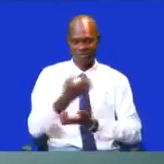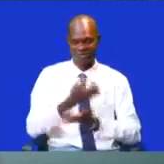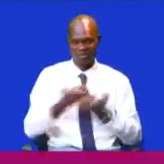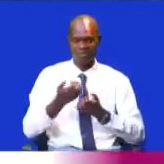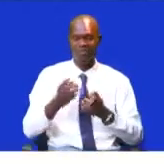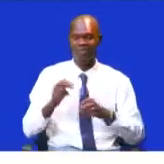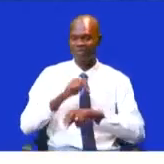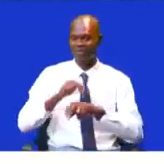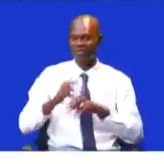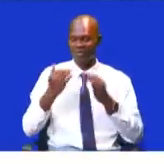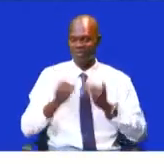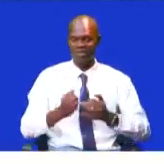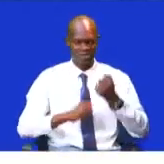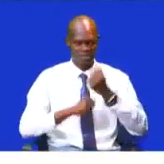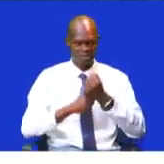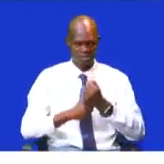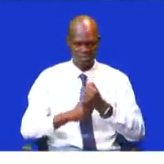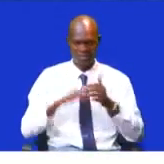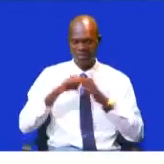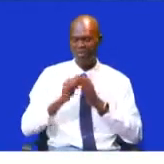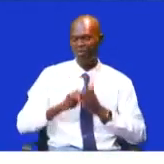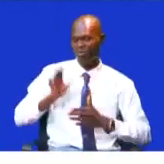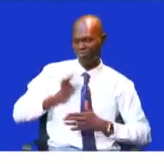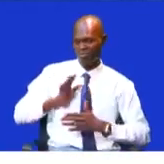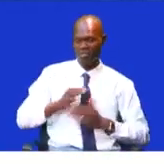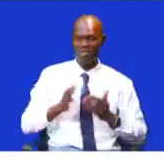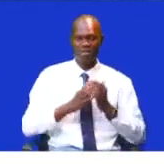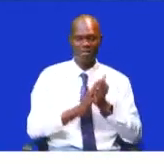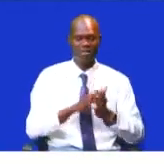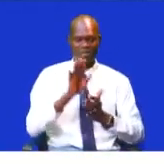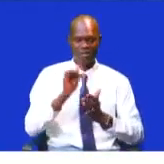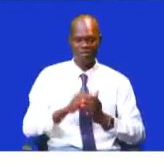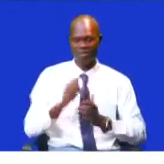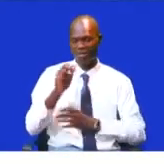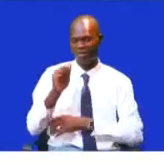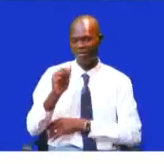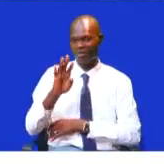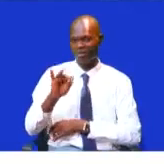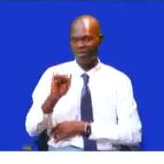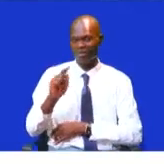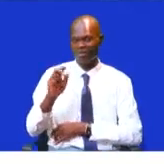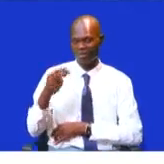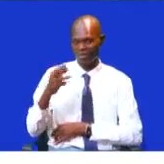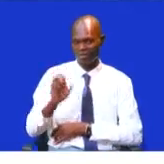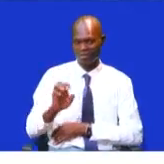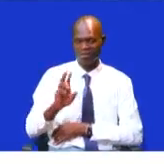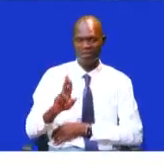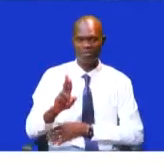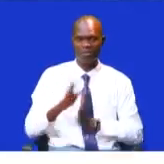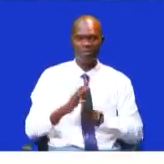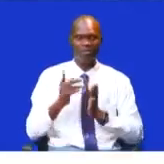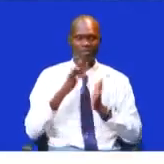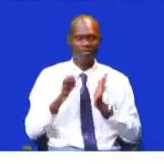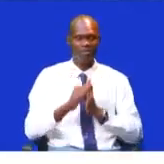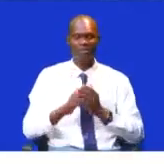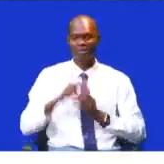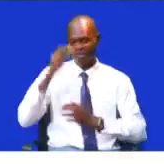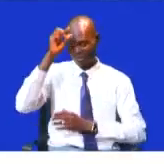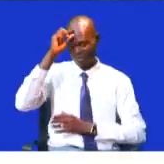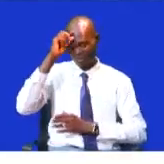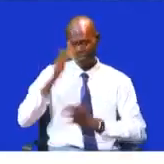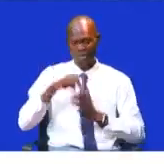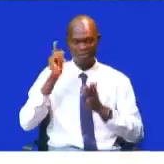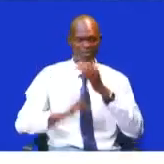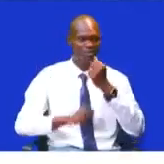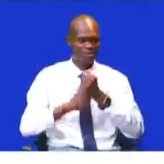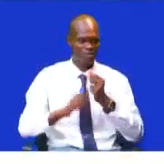kaendi oyiengore mana kuomgi. Kotelnegi kod Mikai Tabitha Ogutu, gimedo ni piny owacho owinjore osir riwruoge